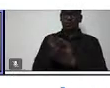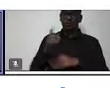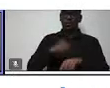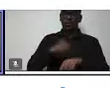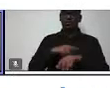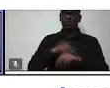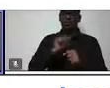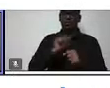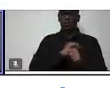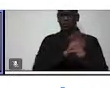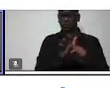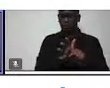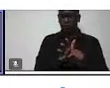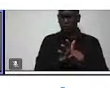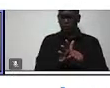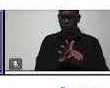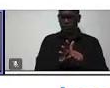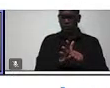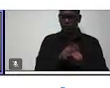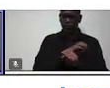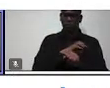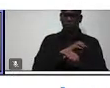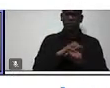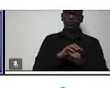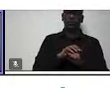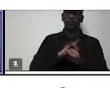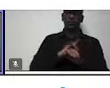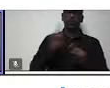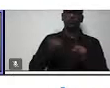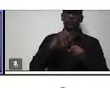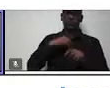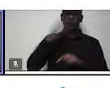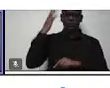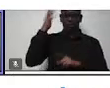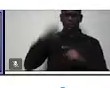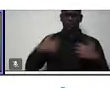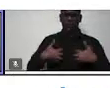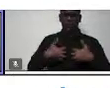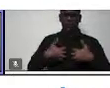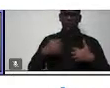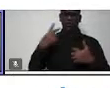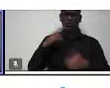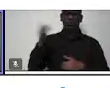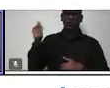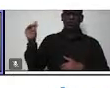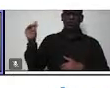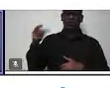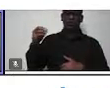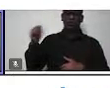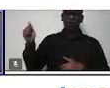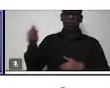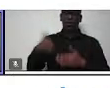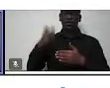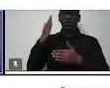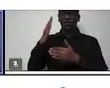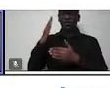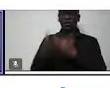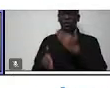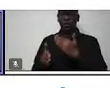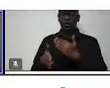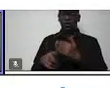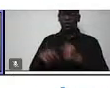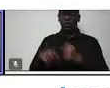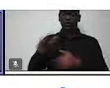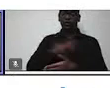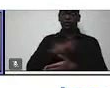And another concern and consideration is the fact that AGOA expires in about 18 months, you know,